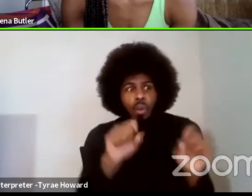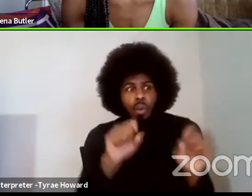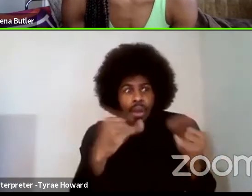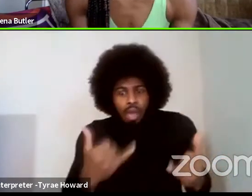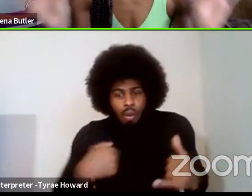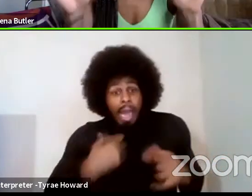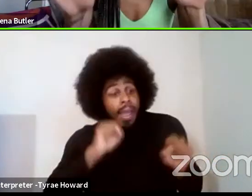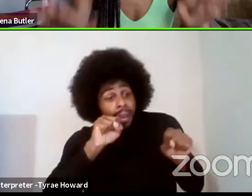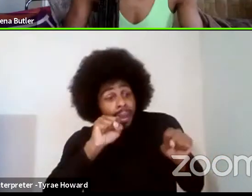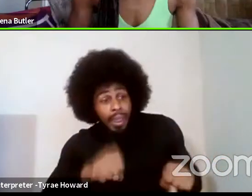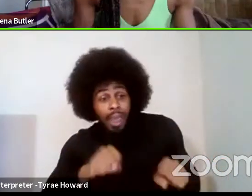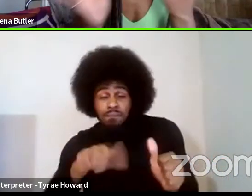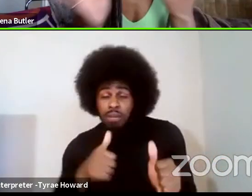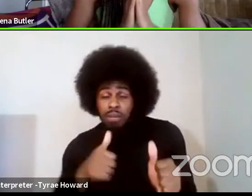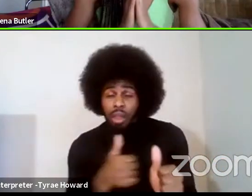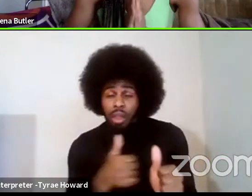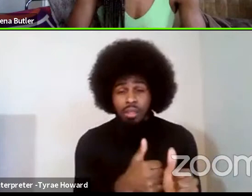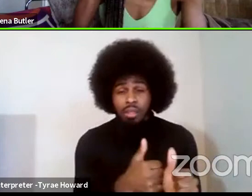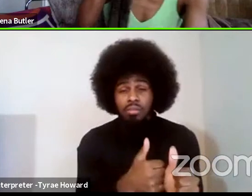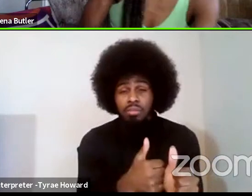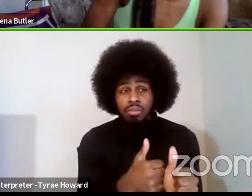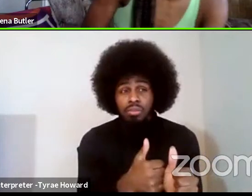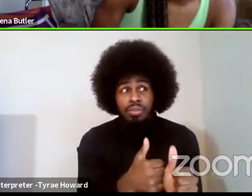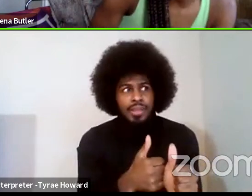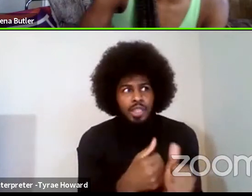So I honor you. Thank you.